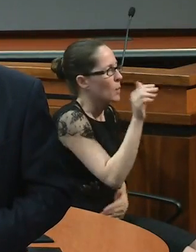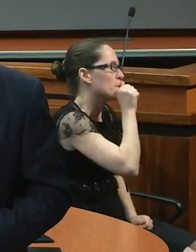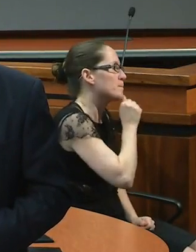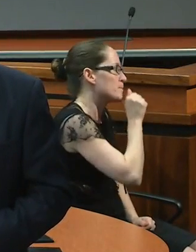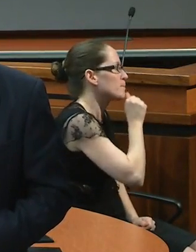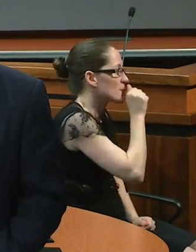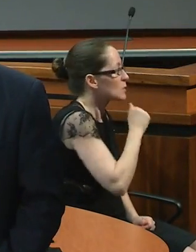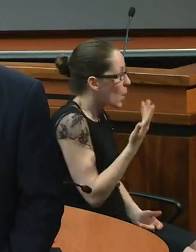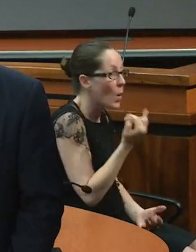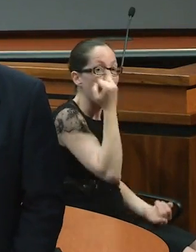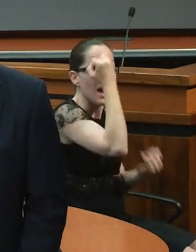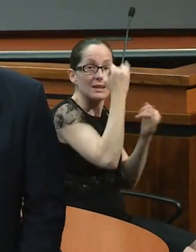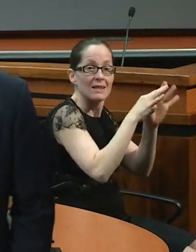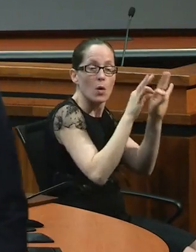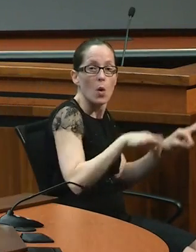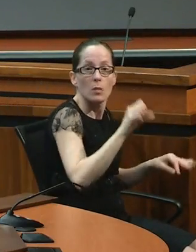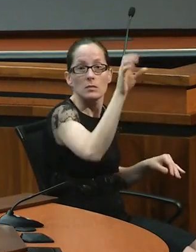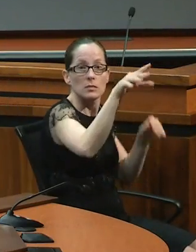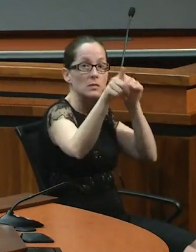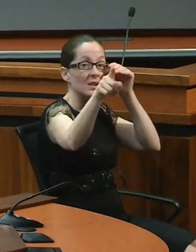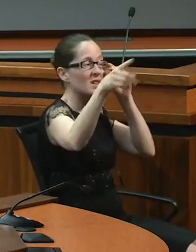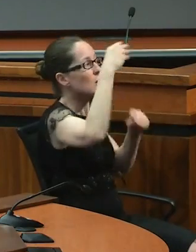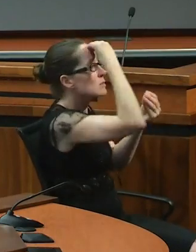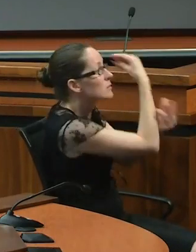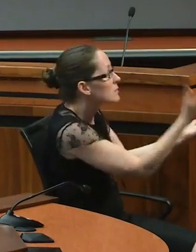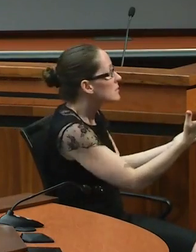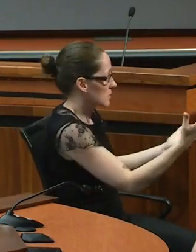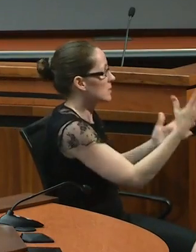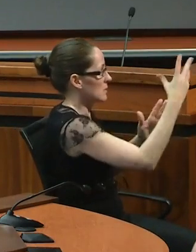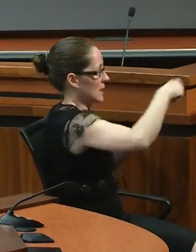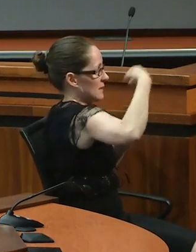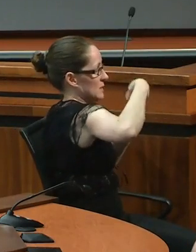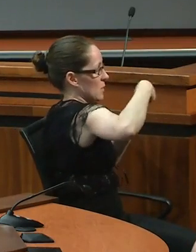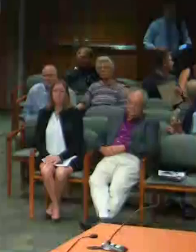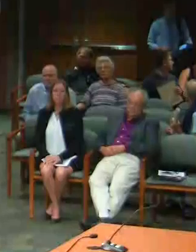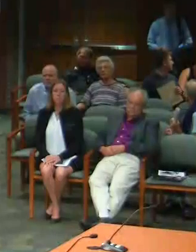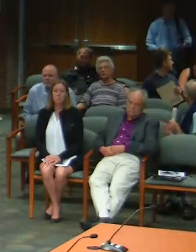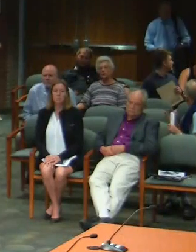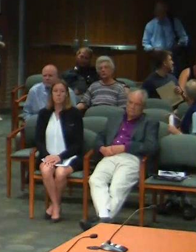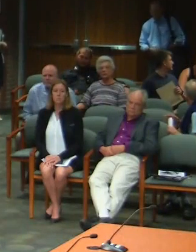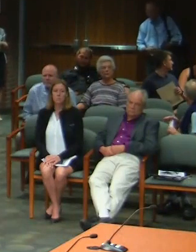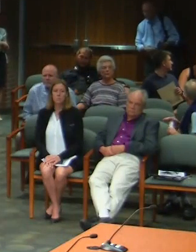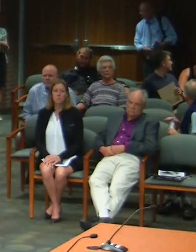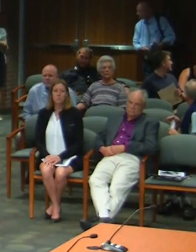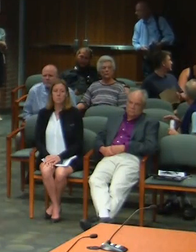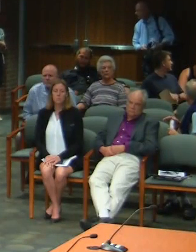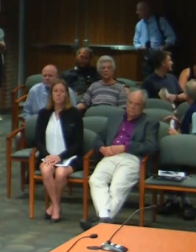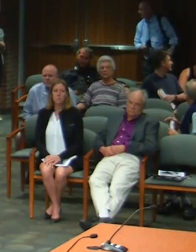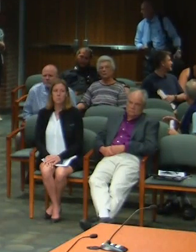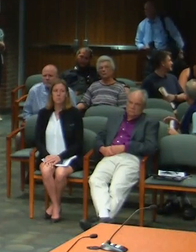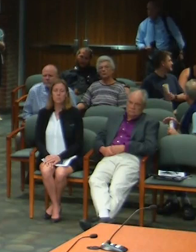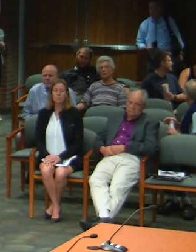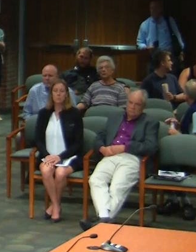and we'll see you soon. Yes? They've been taping tonight. It was live streaming too, so this will be on the website, I think, tomorrow. So it'll be available